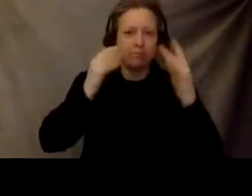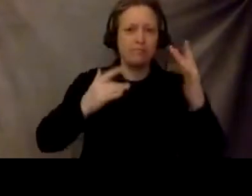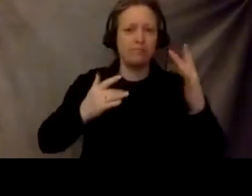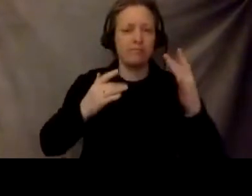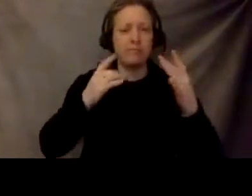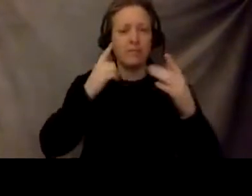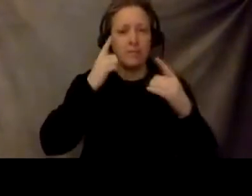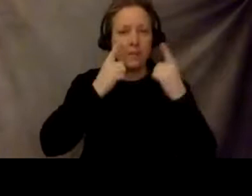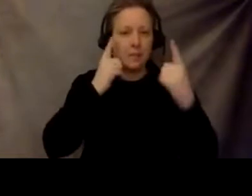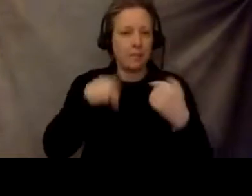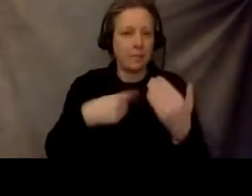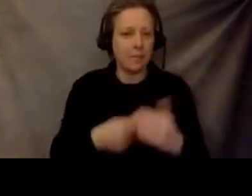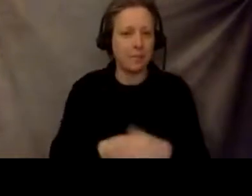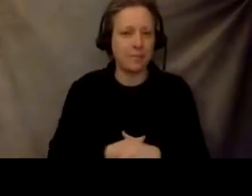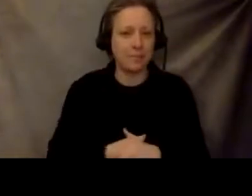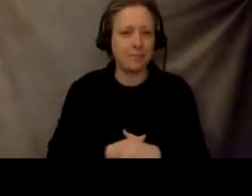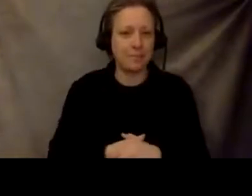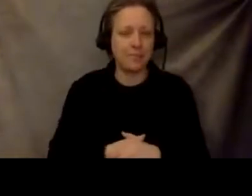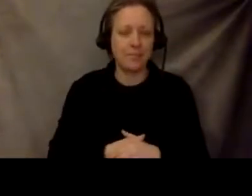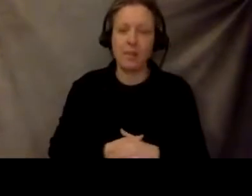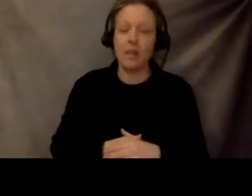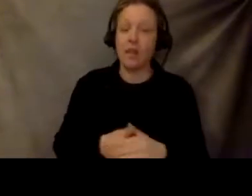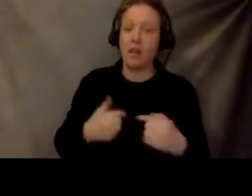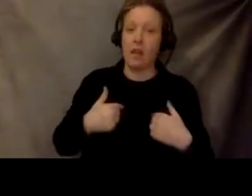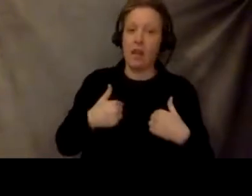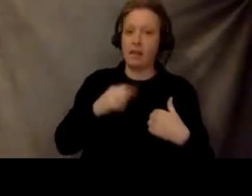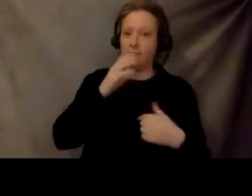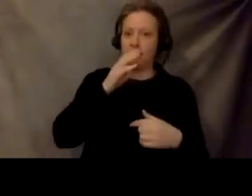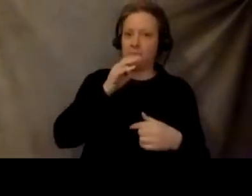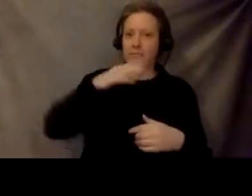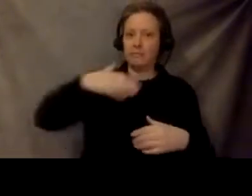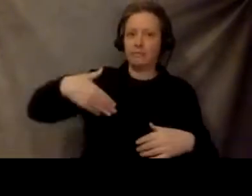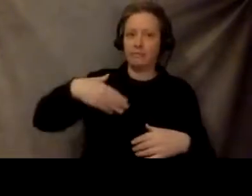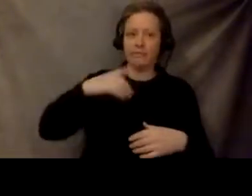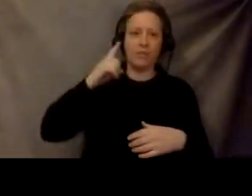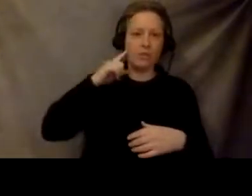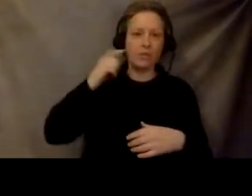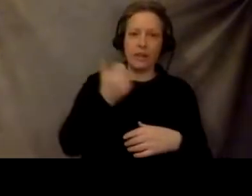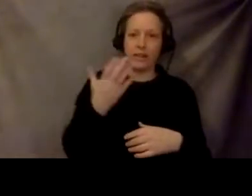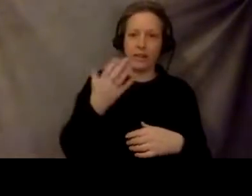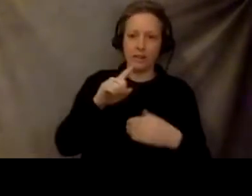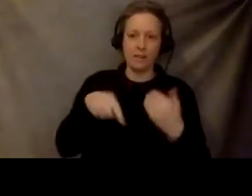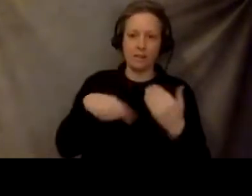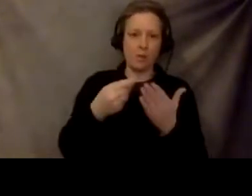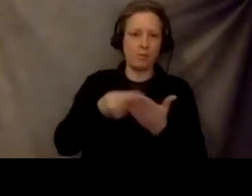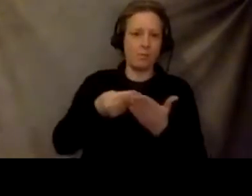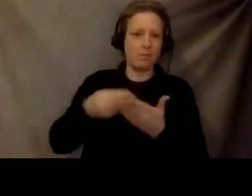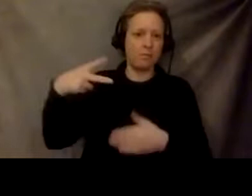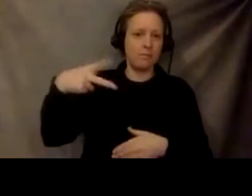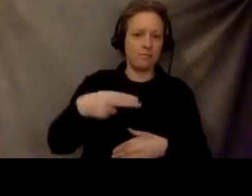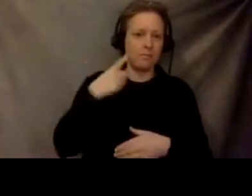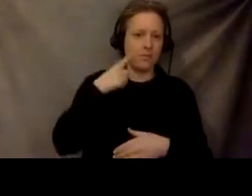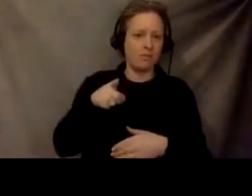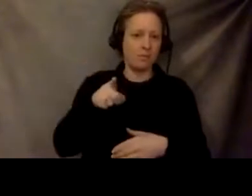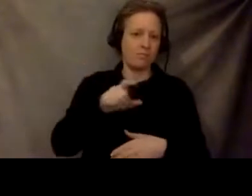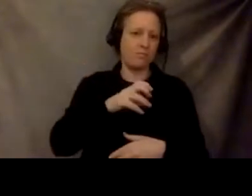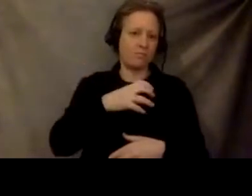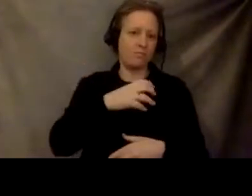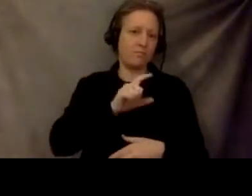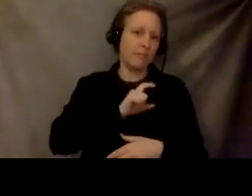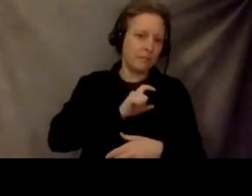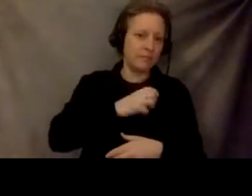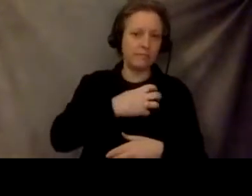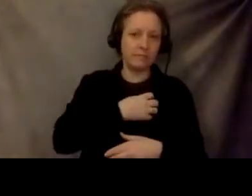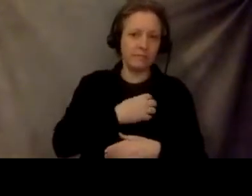about defunding that. It's no appetite for that. There's, I know the sheriff. I just talked to him the other day, and he's